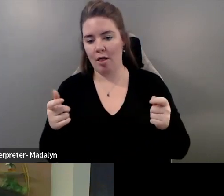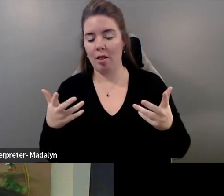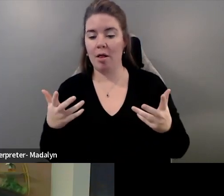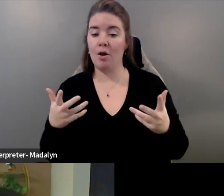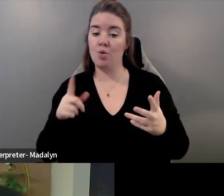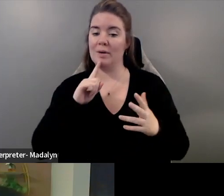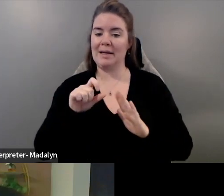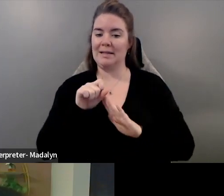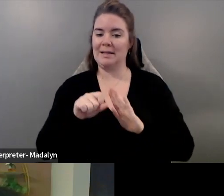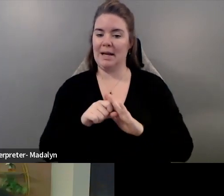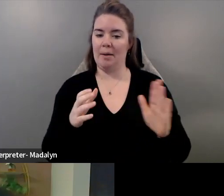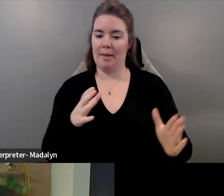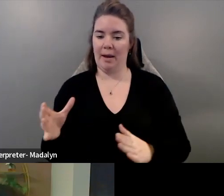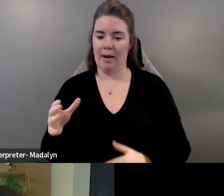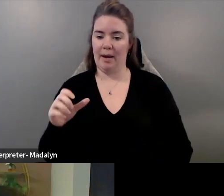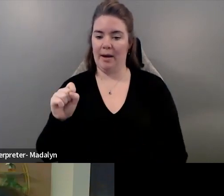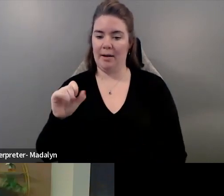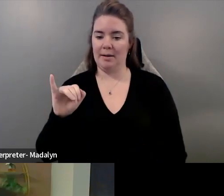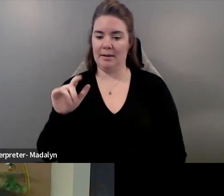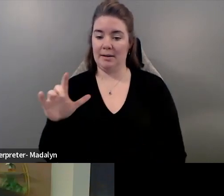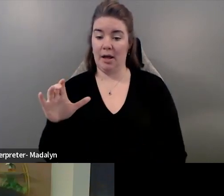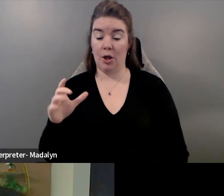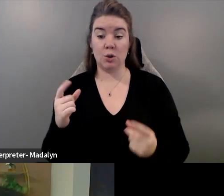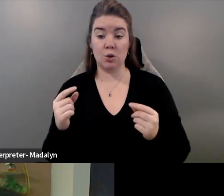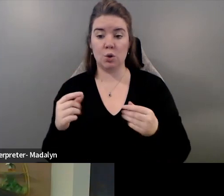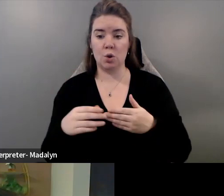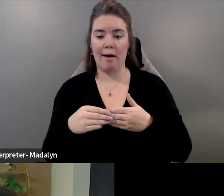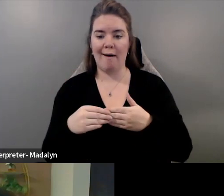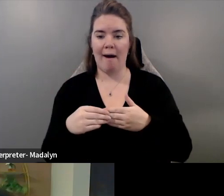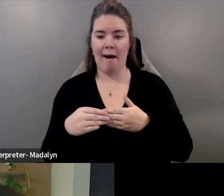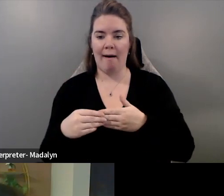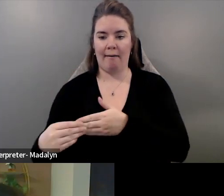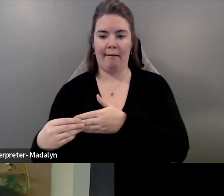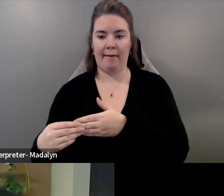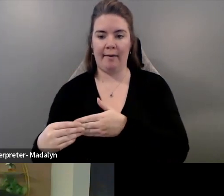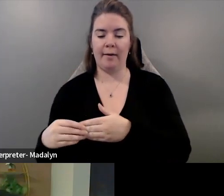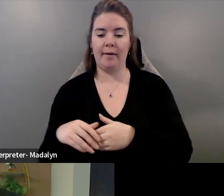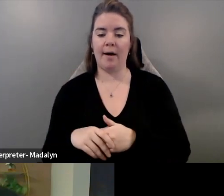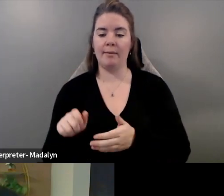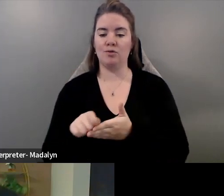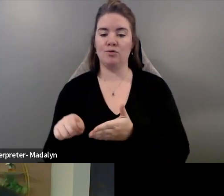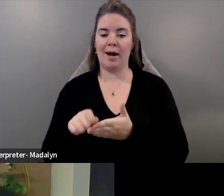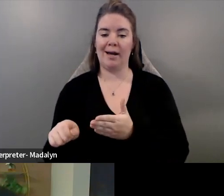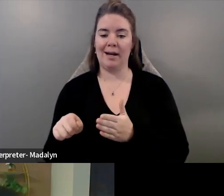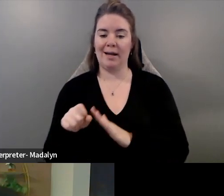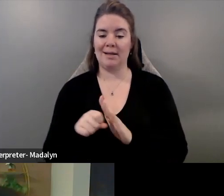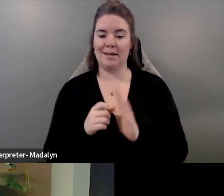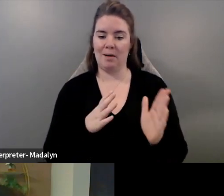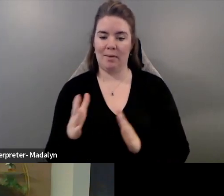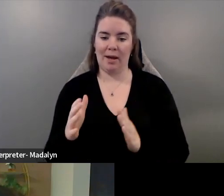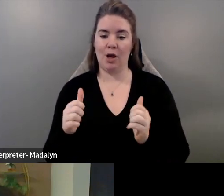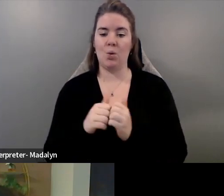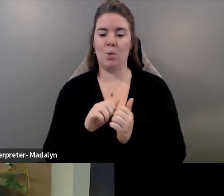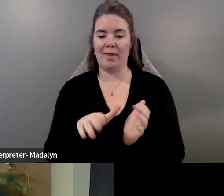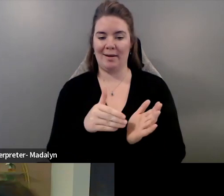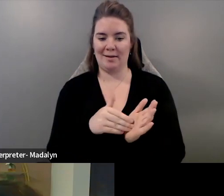plan. The silk is the one that kind of guides that as it relates to writing the state plan with the Centers for Independent